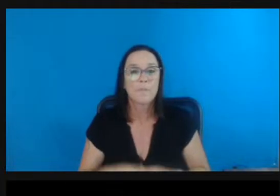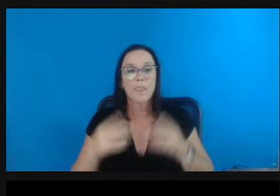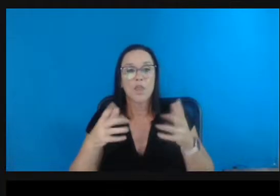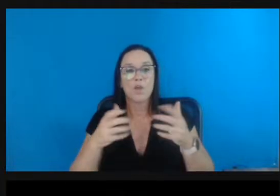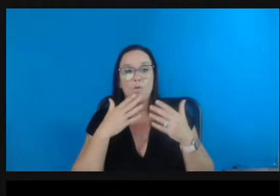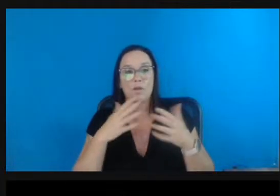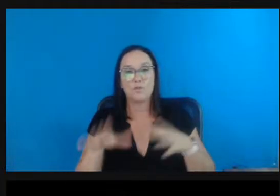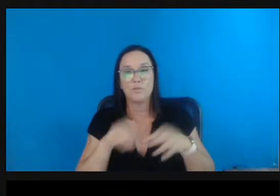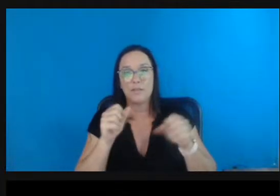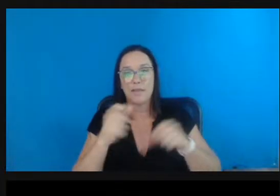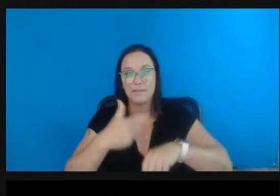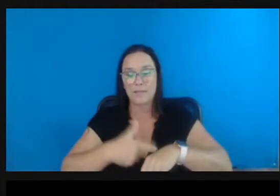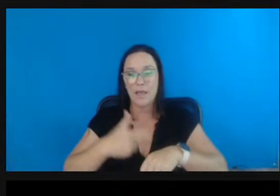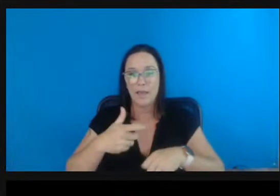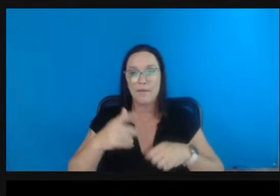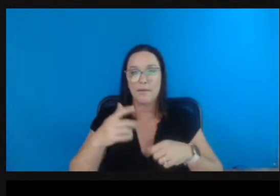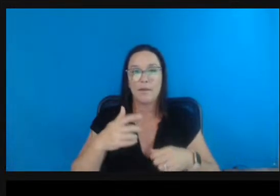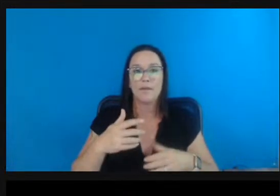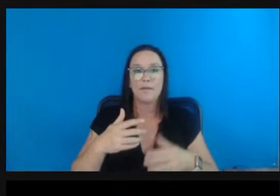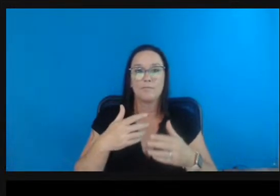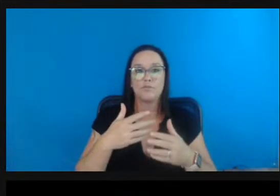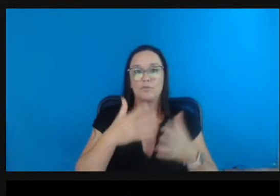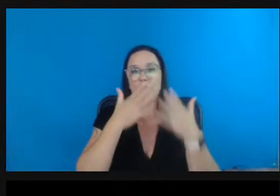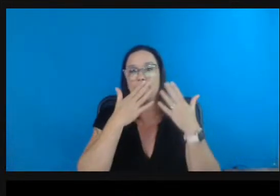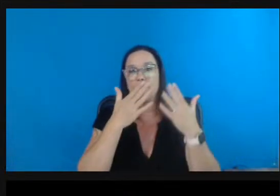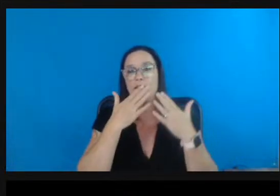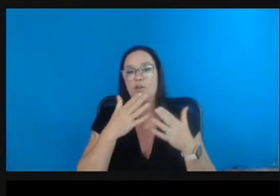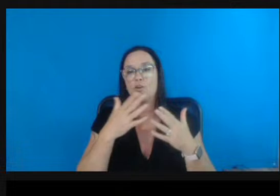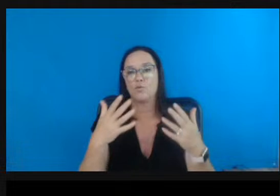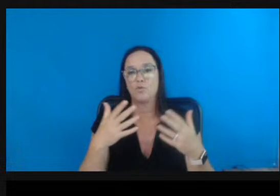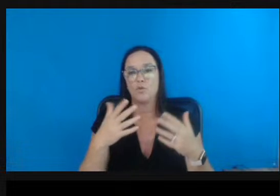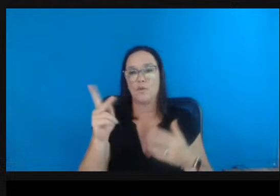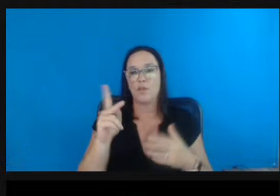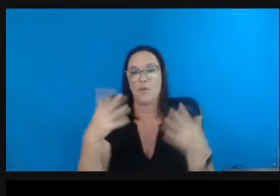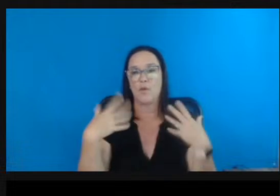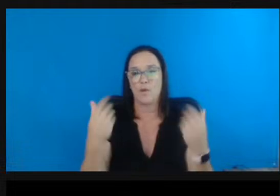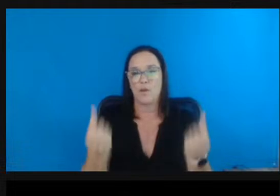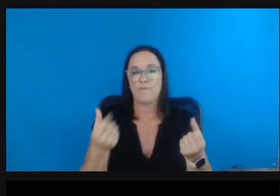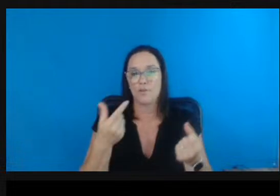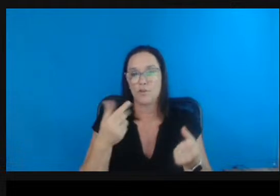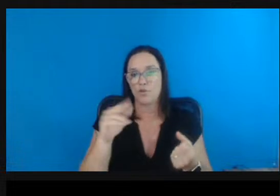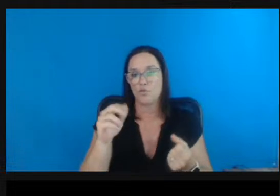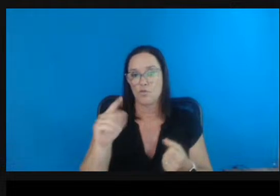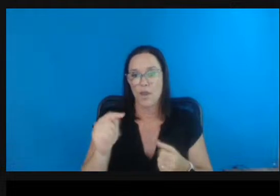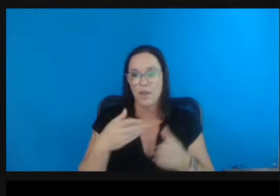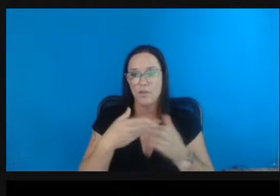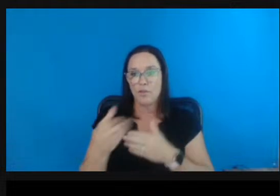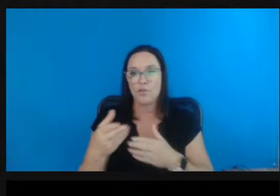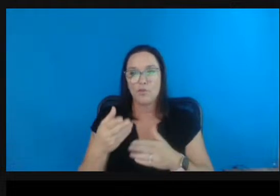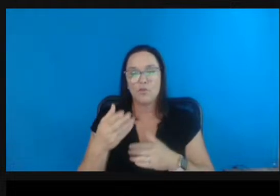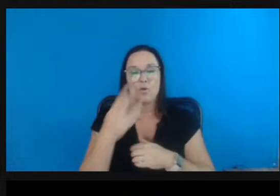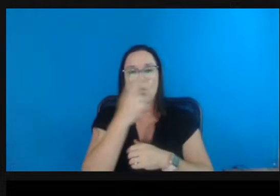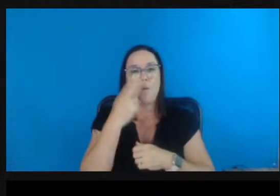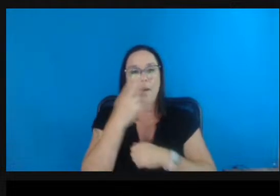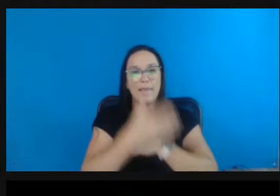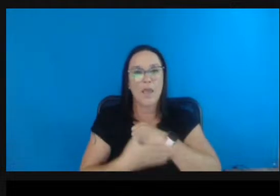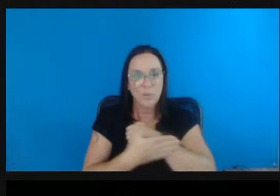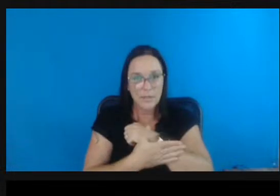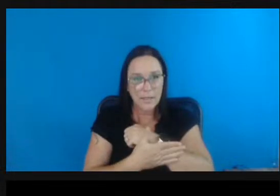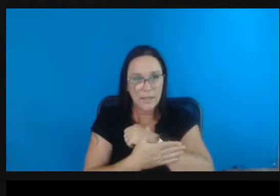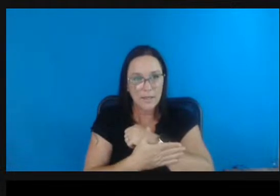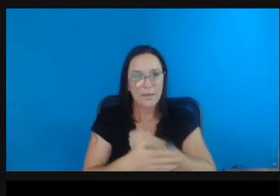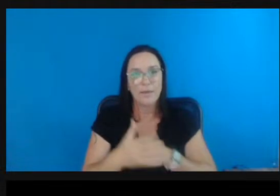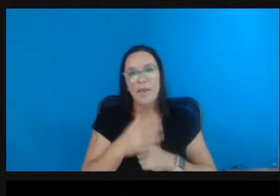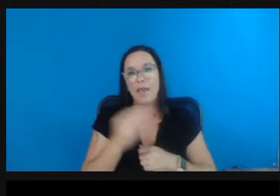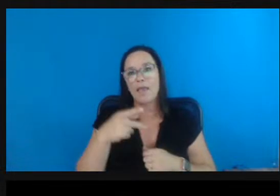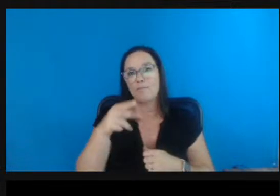time to shout out the Kīlauea Recovery and the 5i Grant Program through the County of Hawaii and Puma